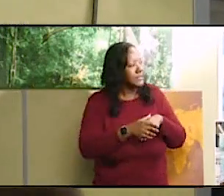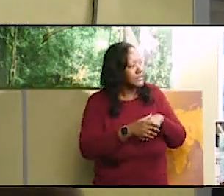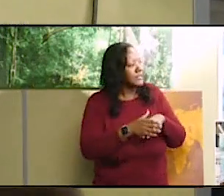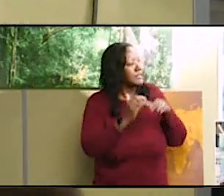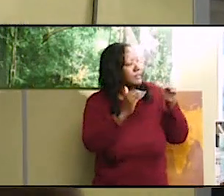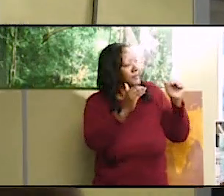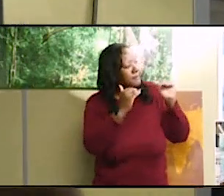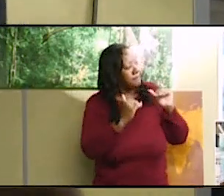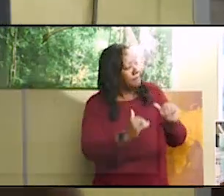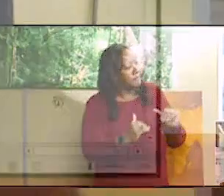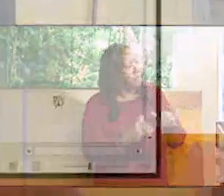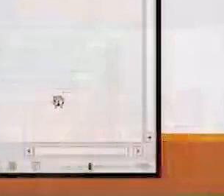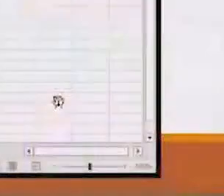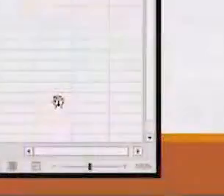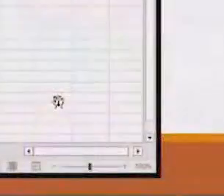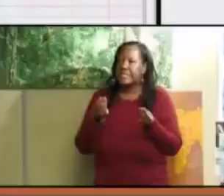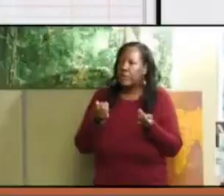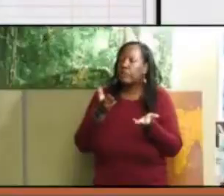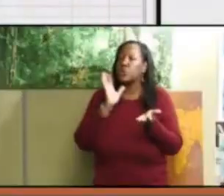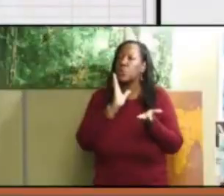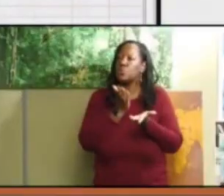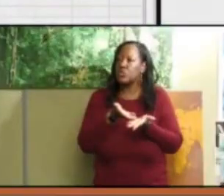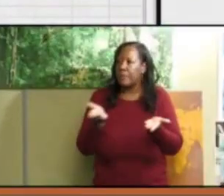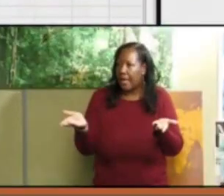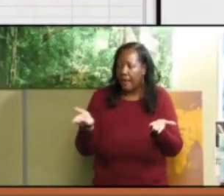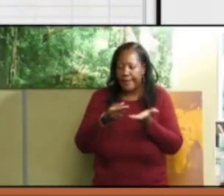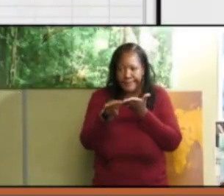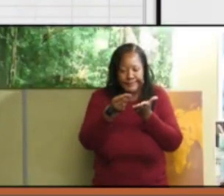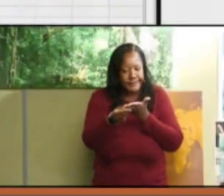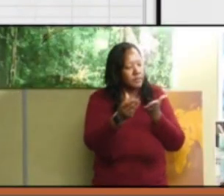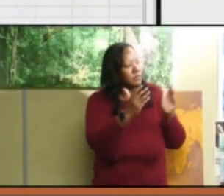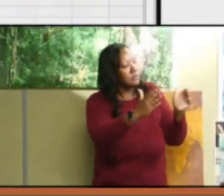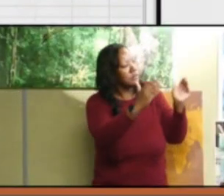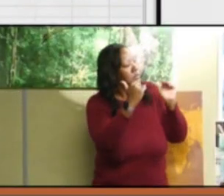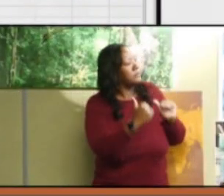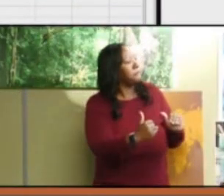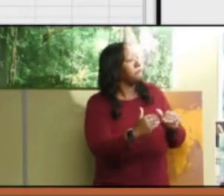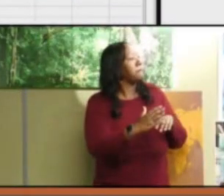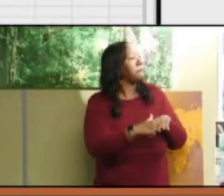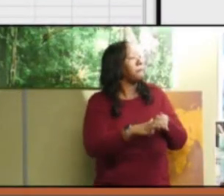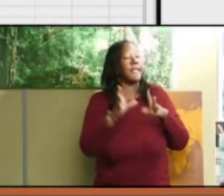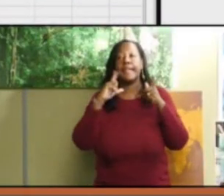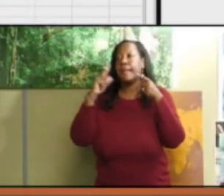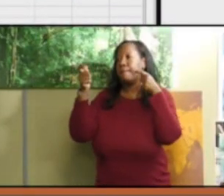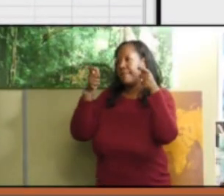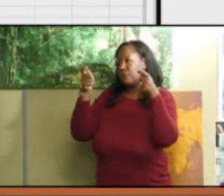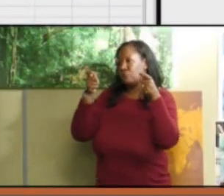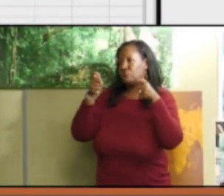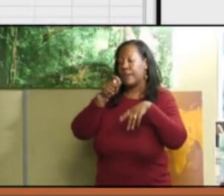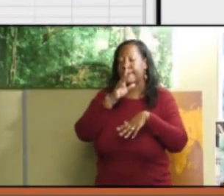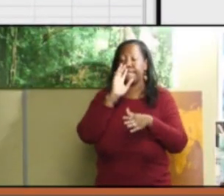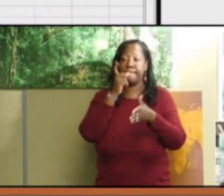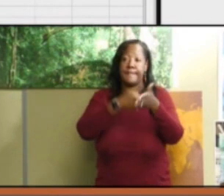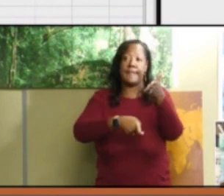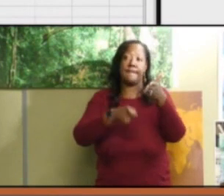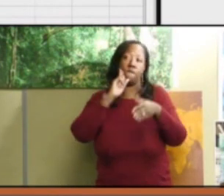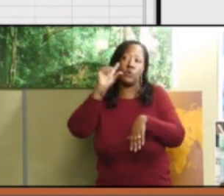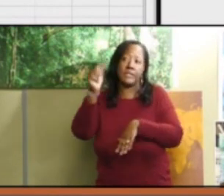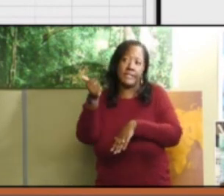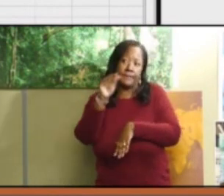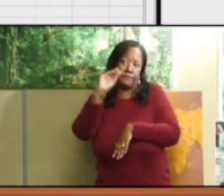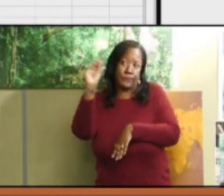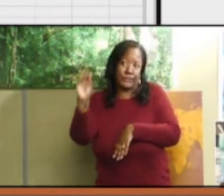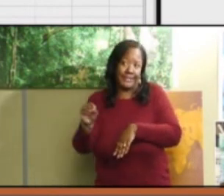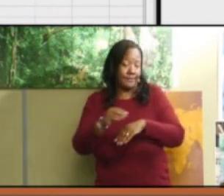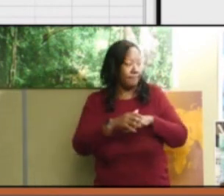need, materials and supplies, and down below there's an administrative fee of the 10%,